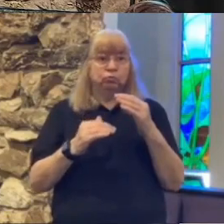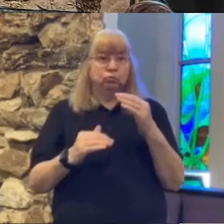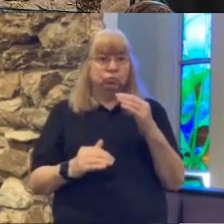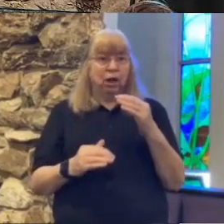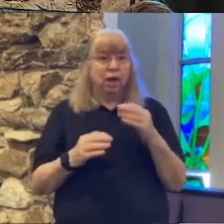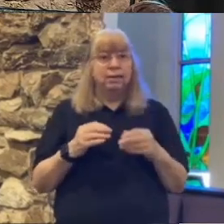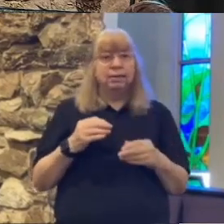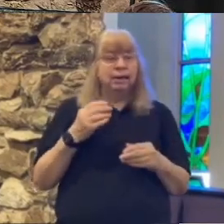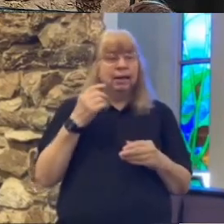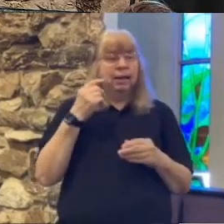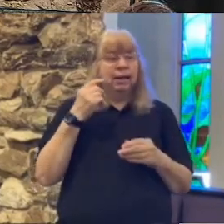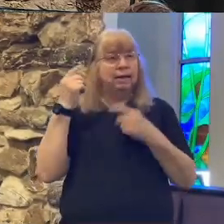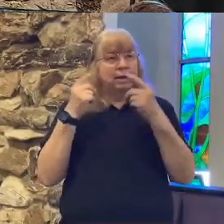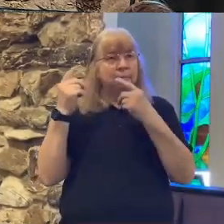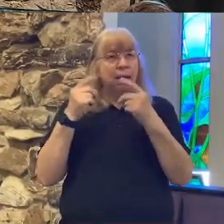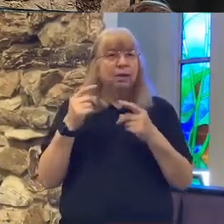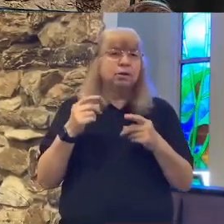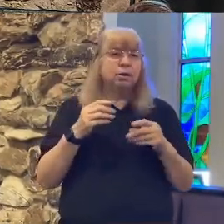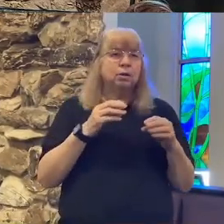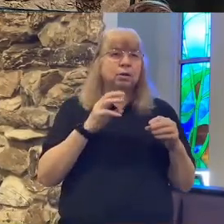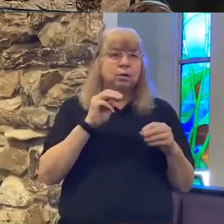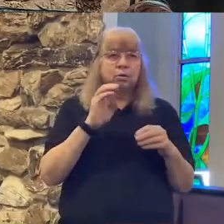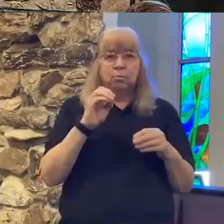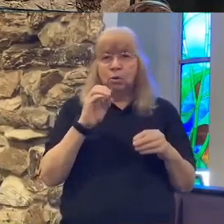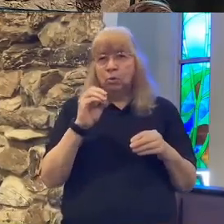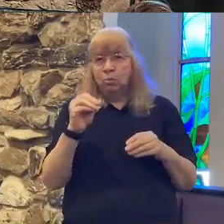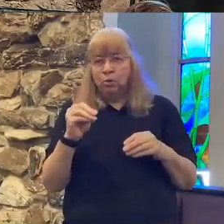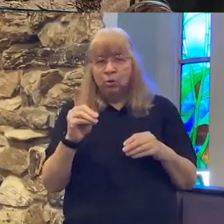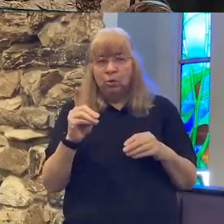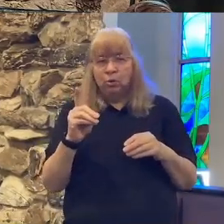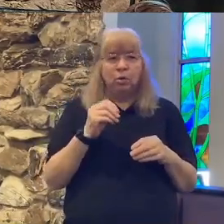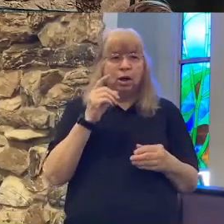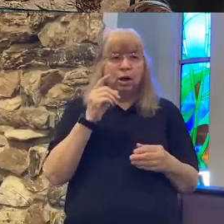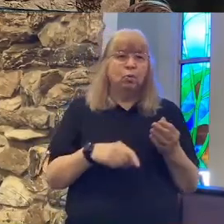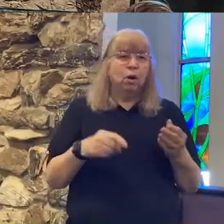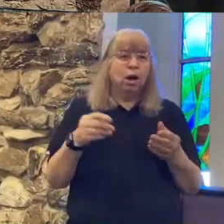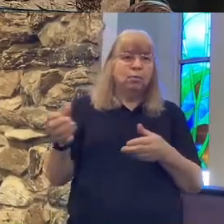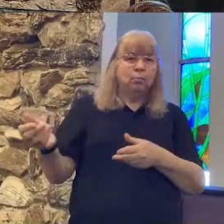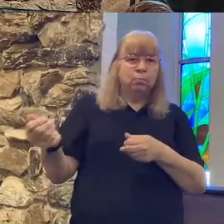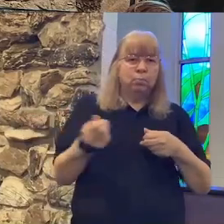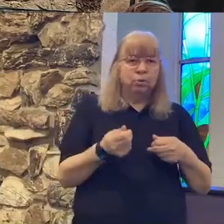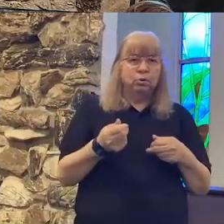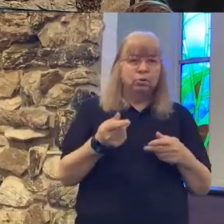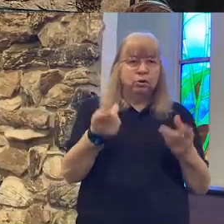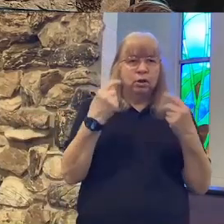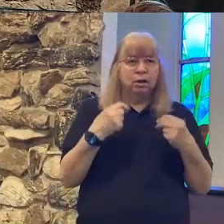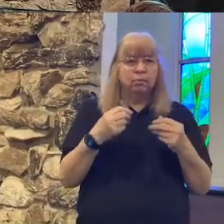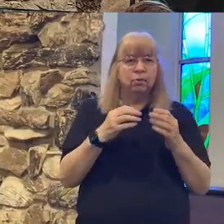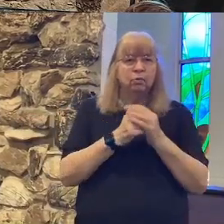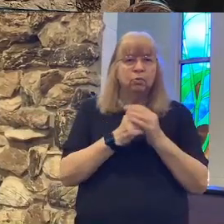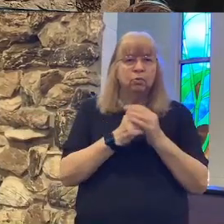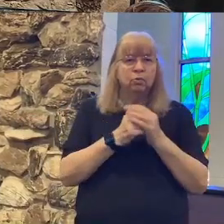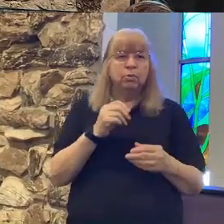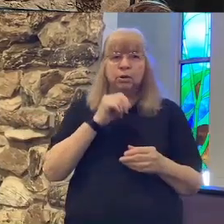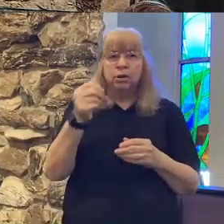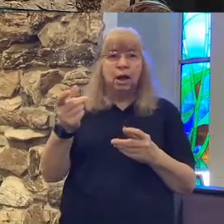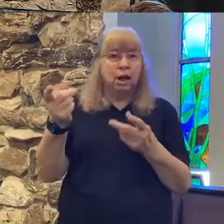the atmosphere. Think of what pulled you to come to worship or not come to worship.